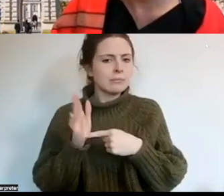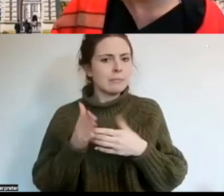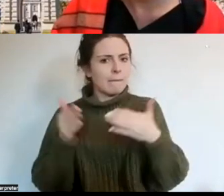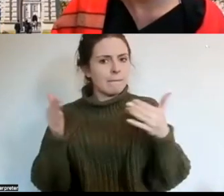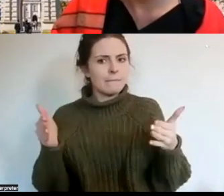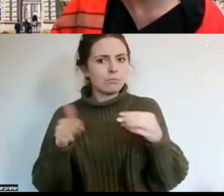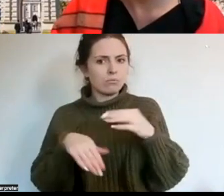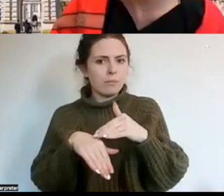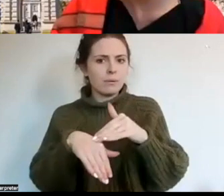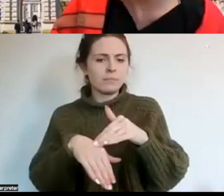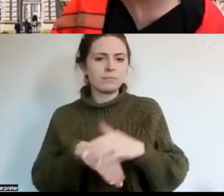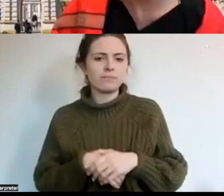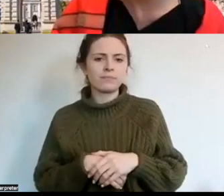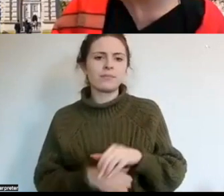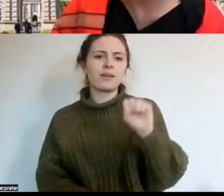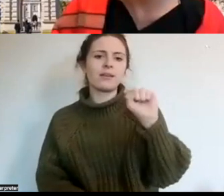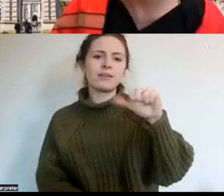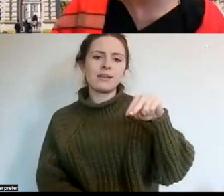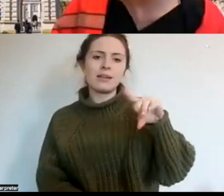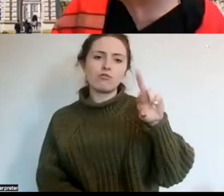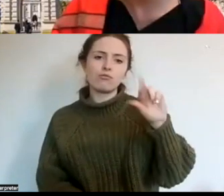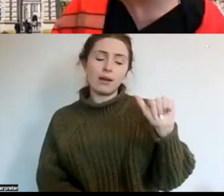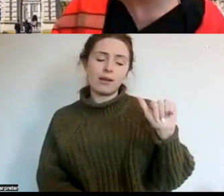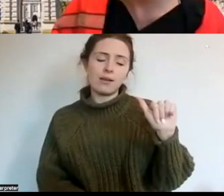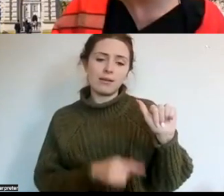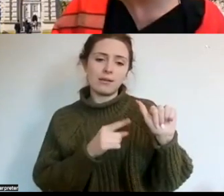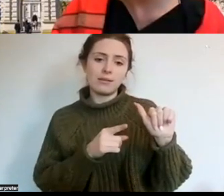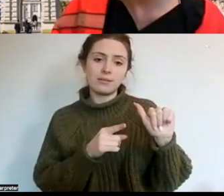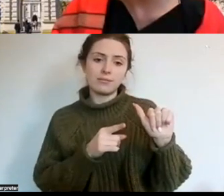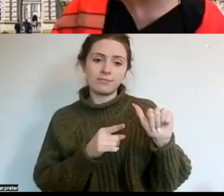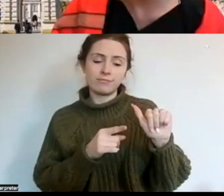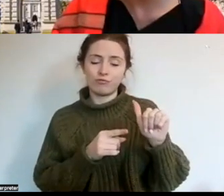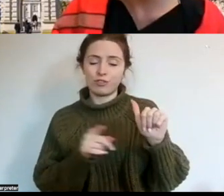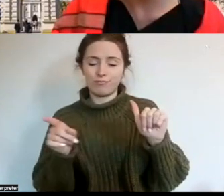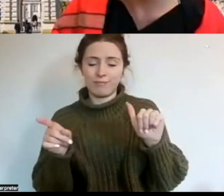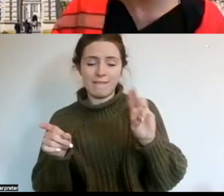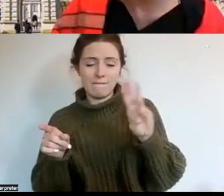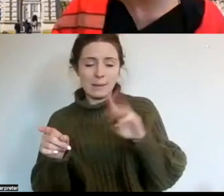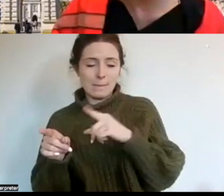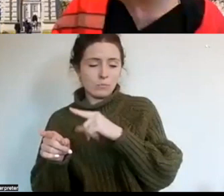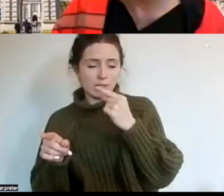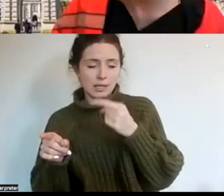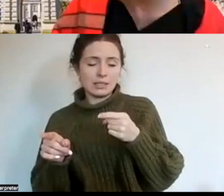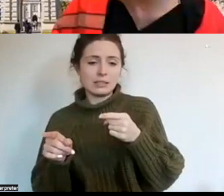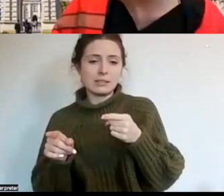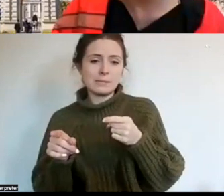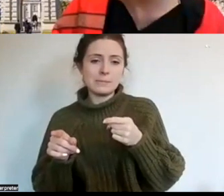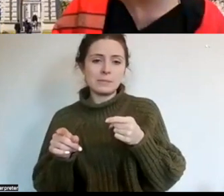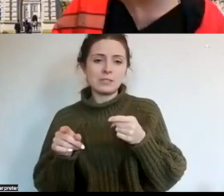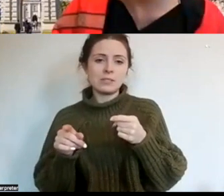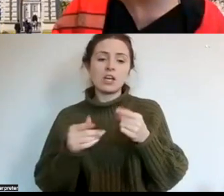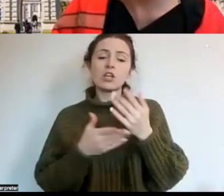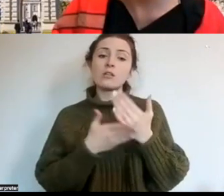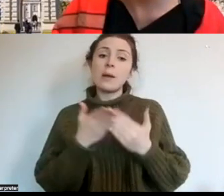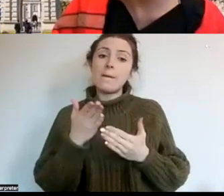Sandra. Thanks. It's just to follow on what Philip was saying there. What we've, some of the